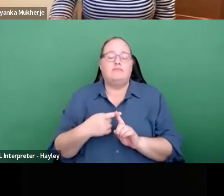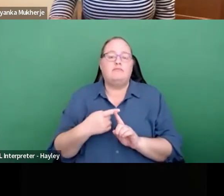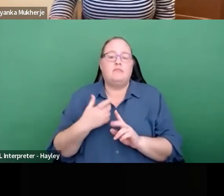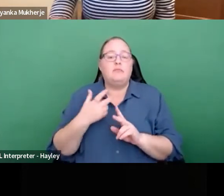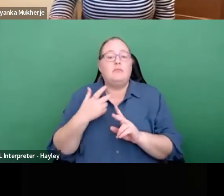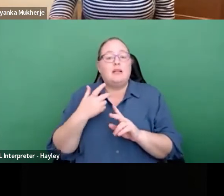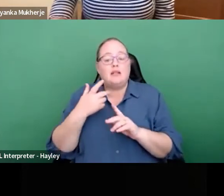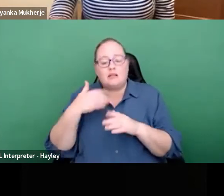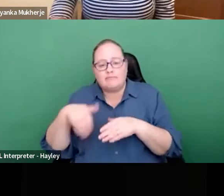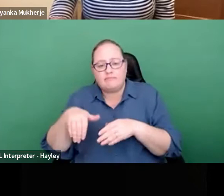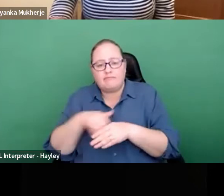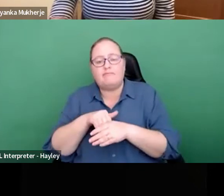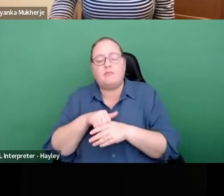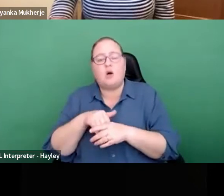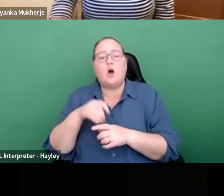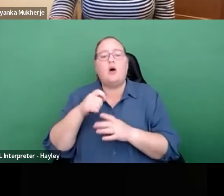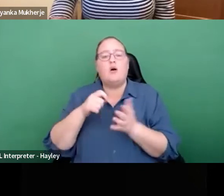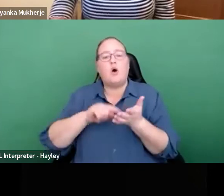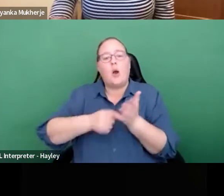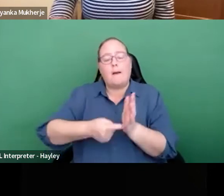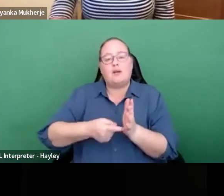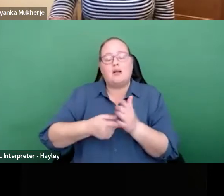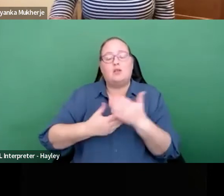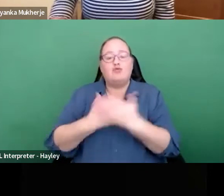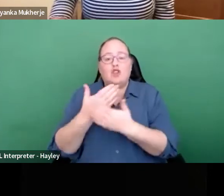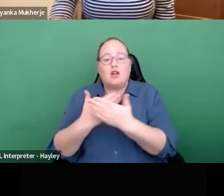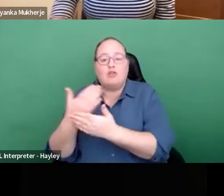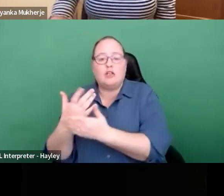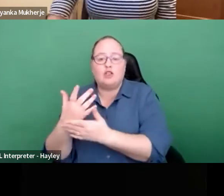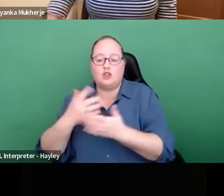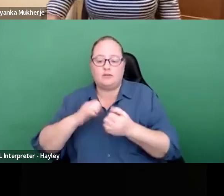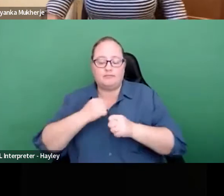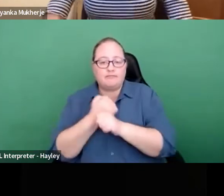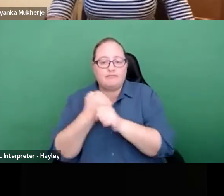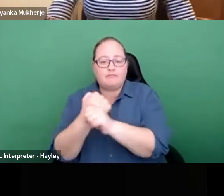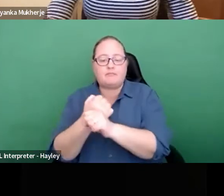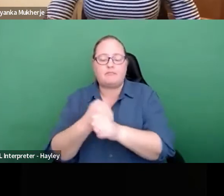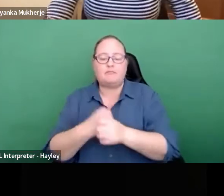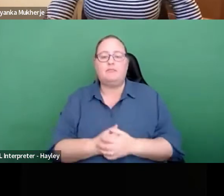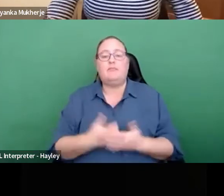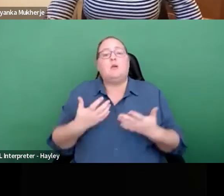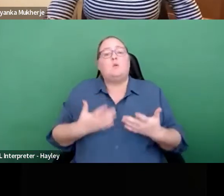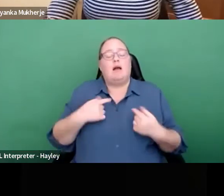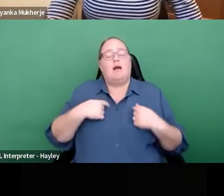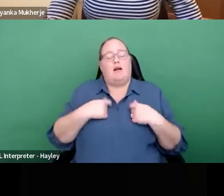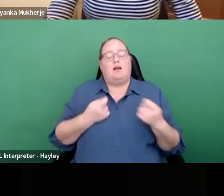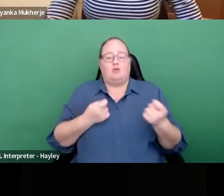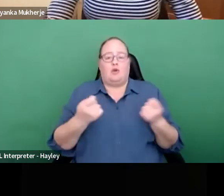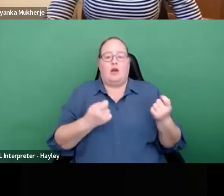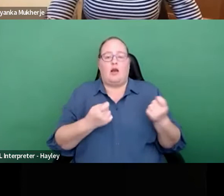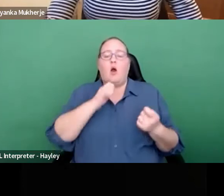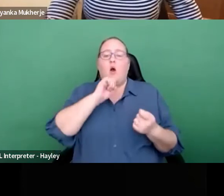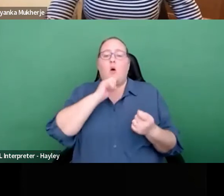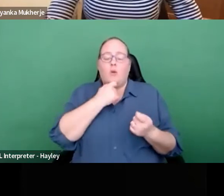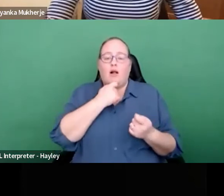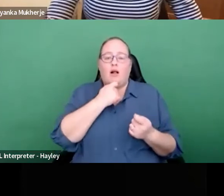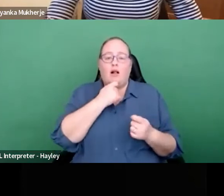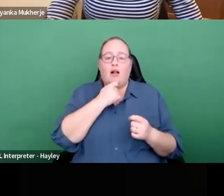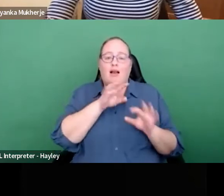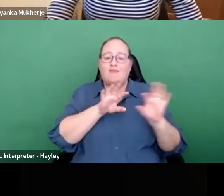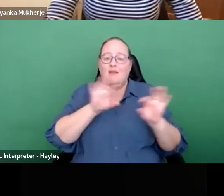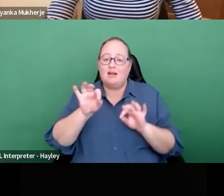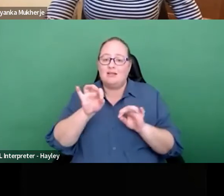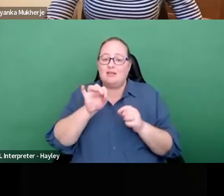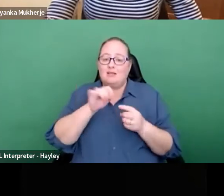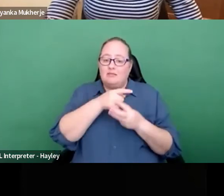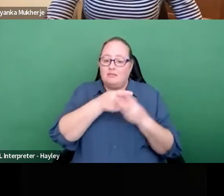urban regeneration. As chair to this event today, I'm going to first invite each of our speakers to tell us a